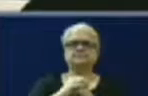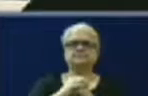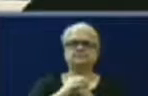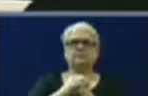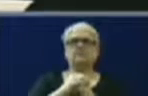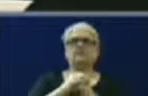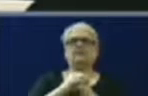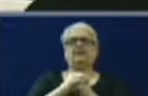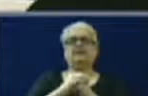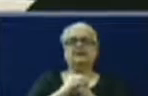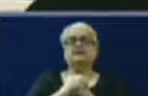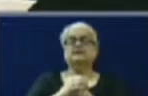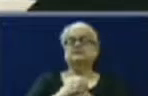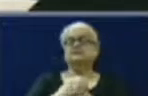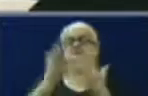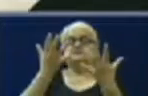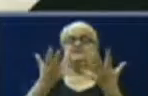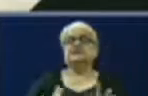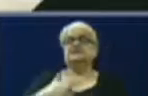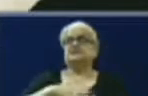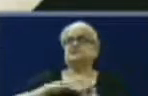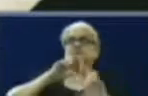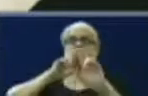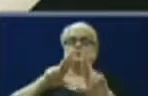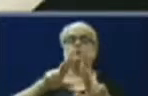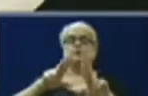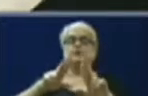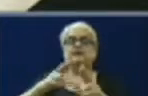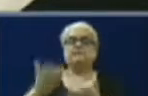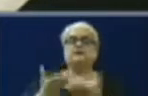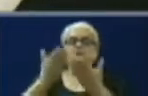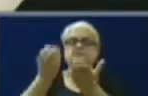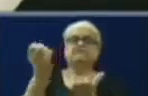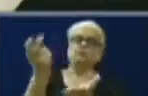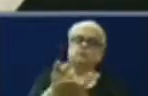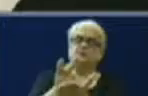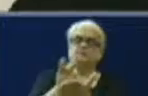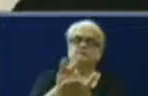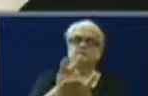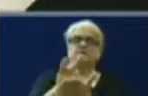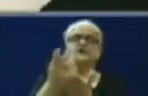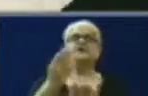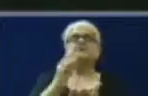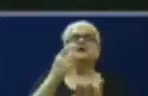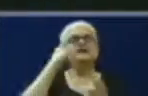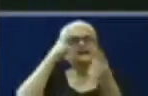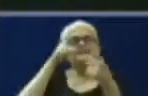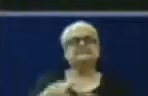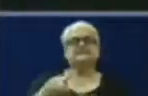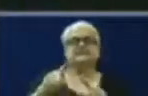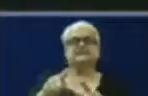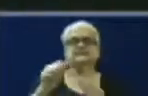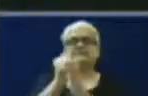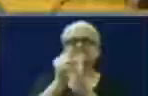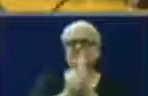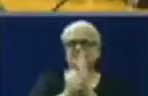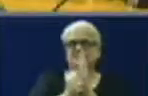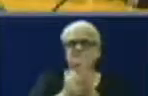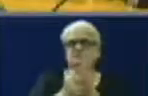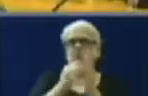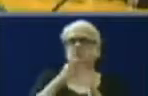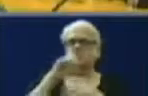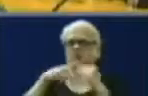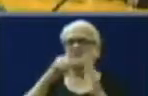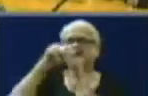this concludes my report and my recommendation for approval of the consent agenda later in the meeting.